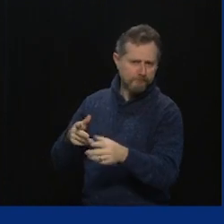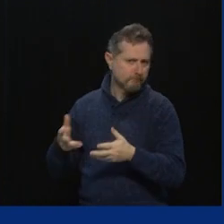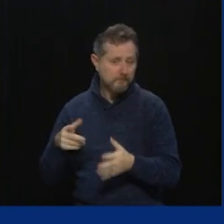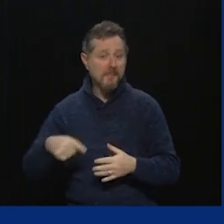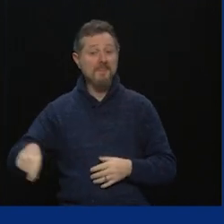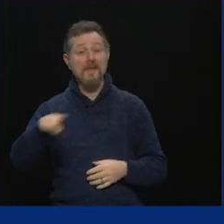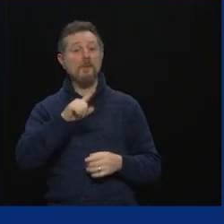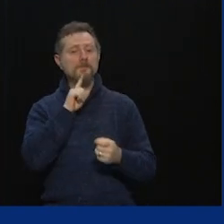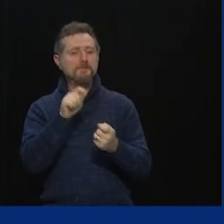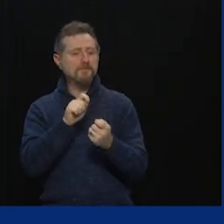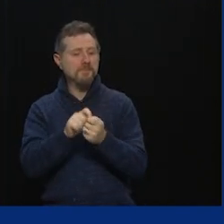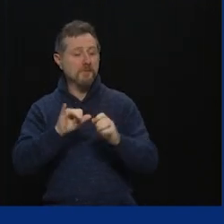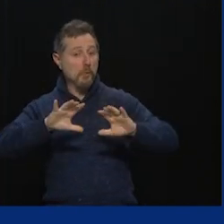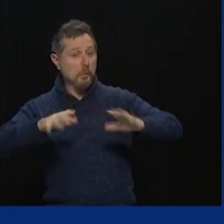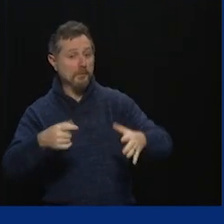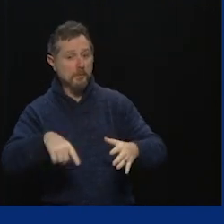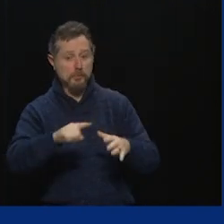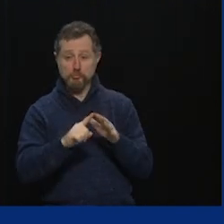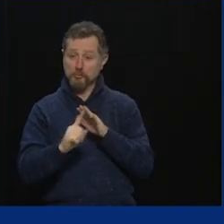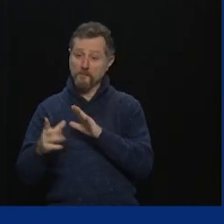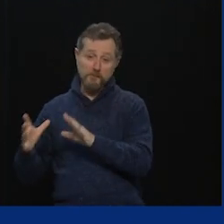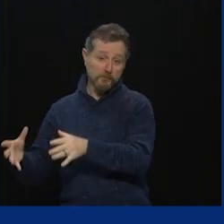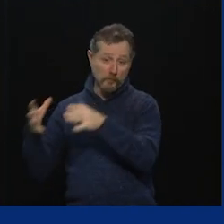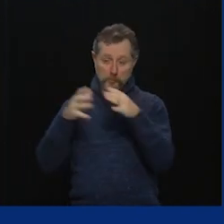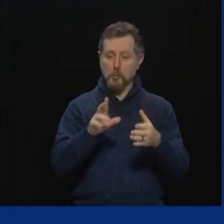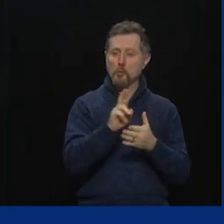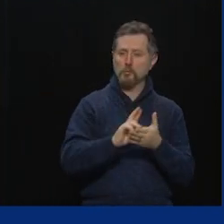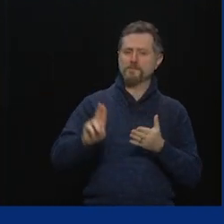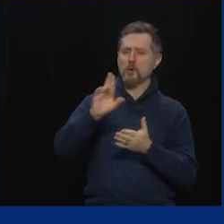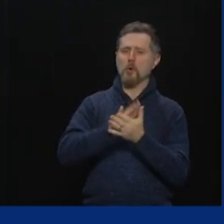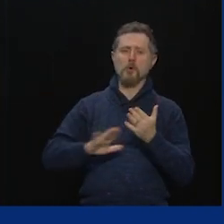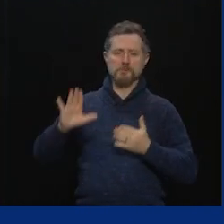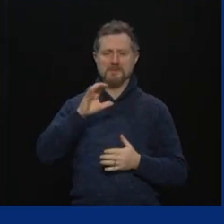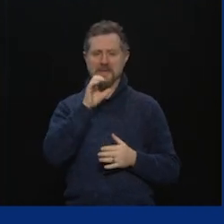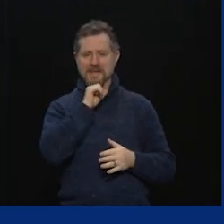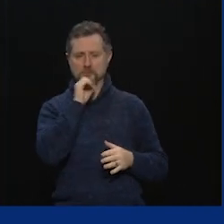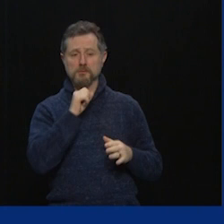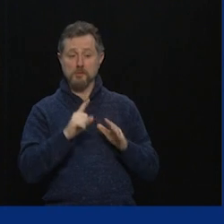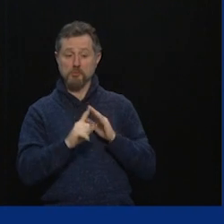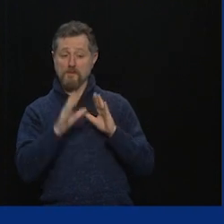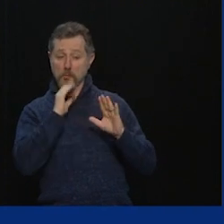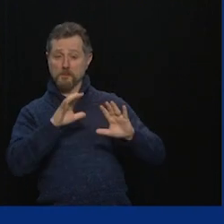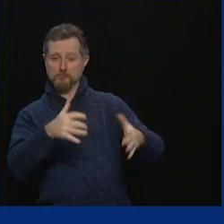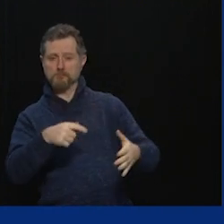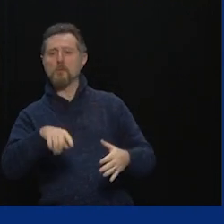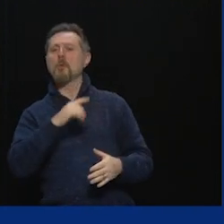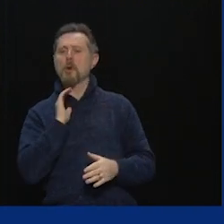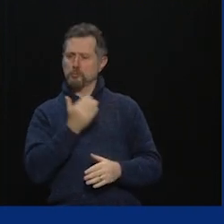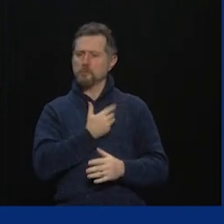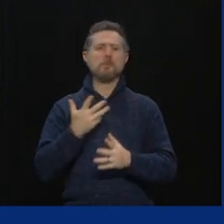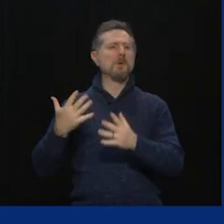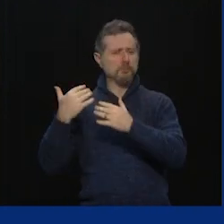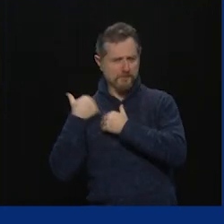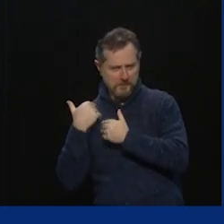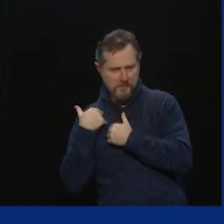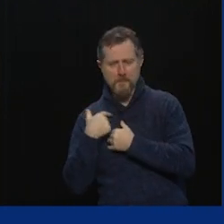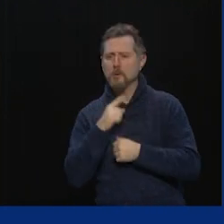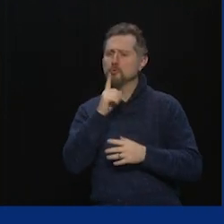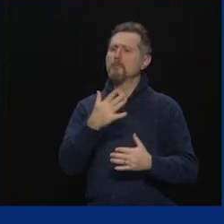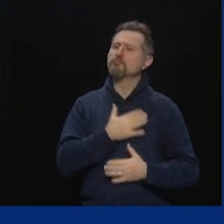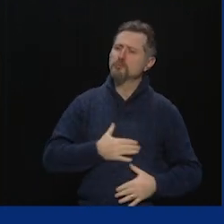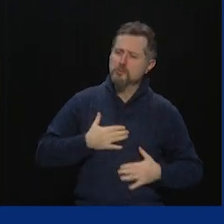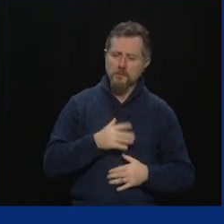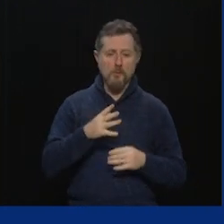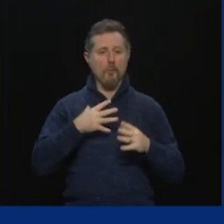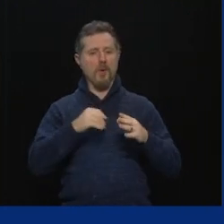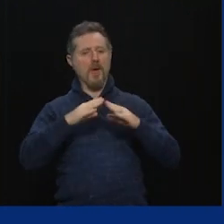refugees, especially those of university age and college age, are very much our responsibility. And I appreciate the White House's support